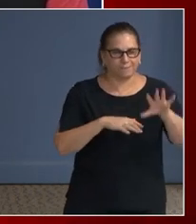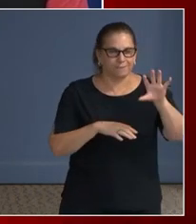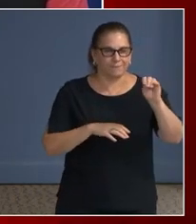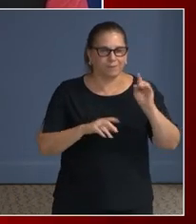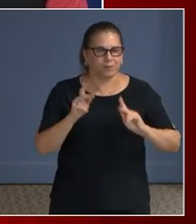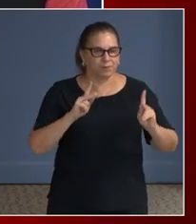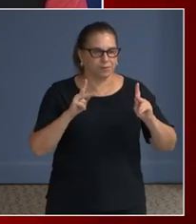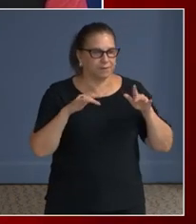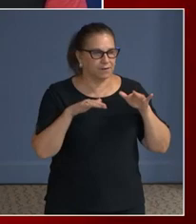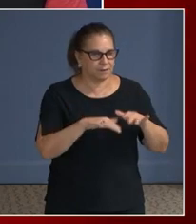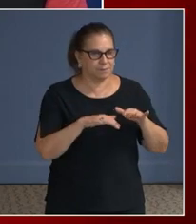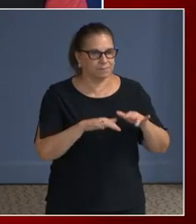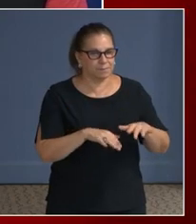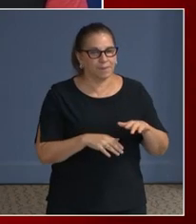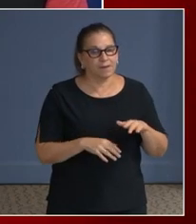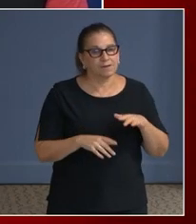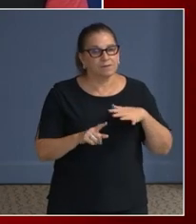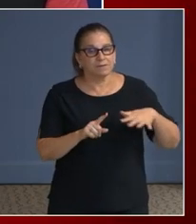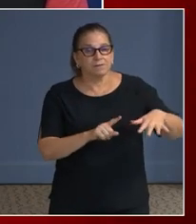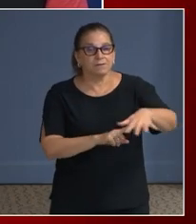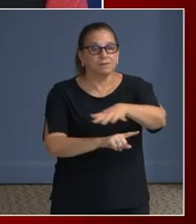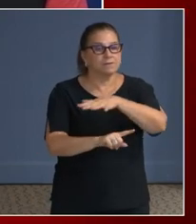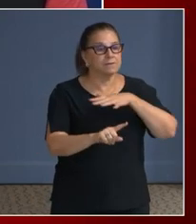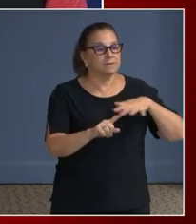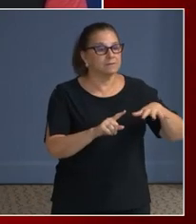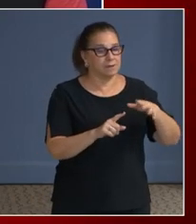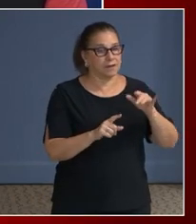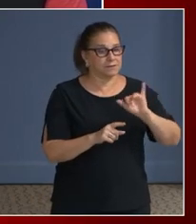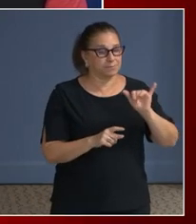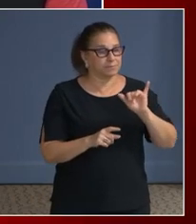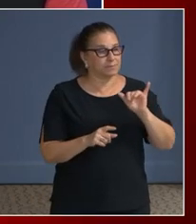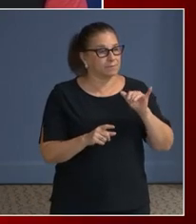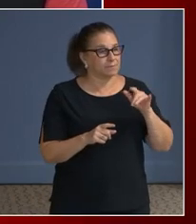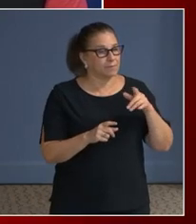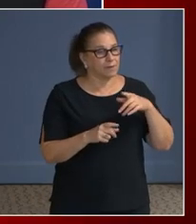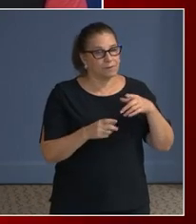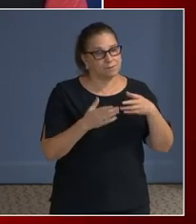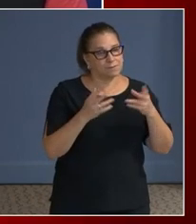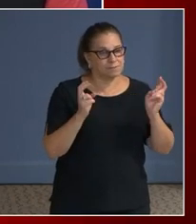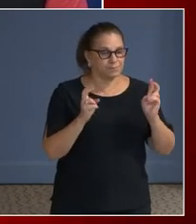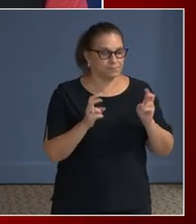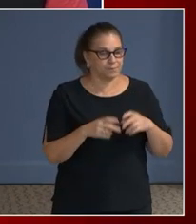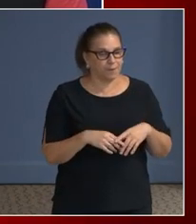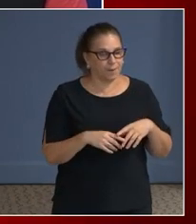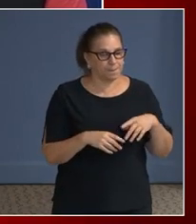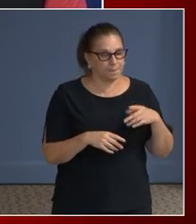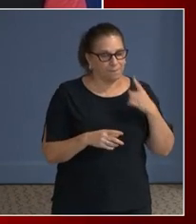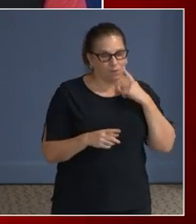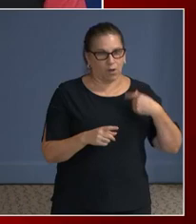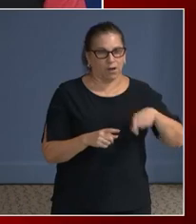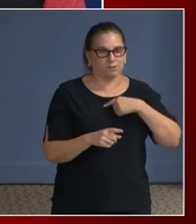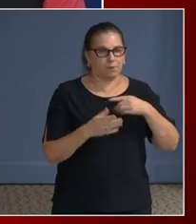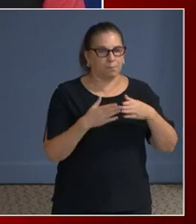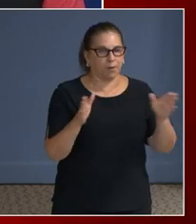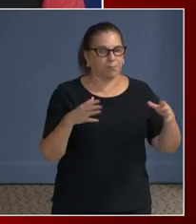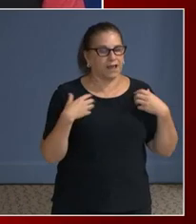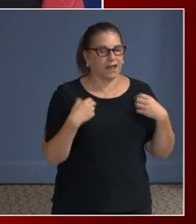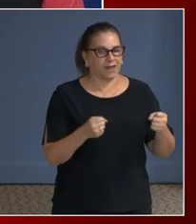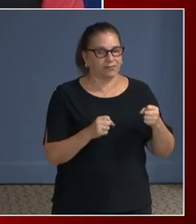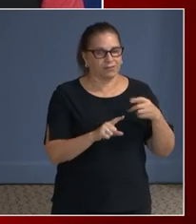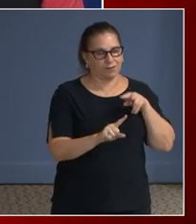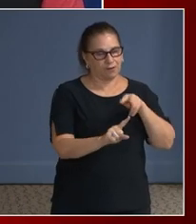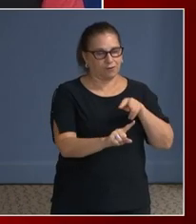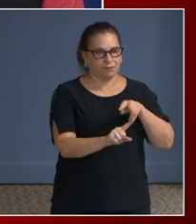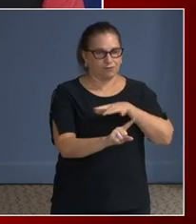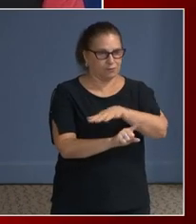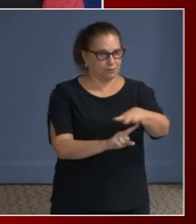environment from a public health perspective that would have to be in place in terms of the cases being connected to each other that we would